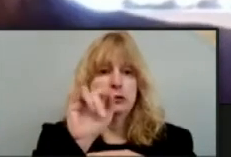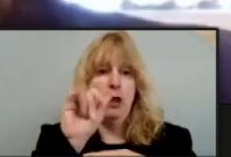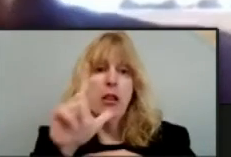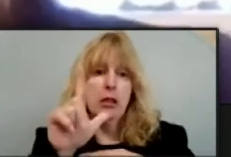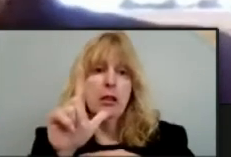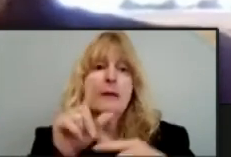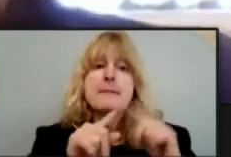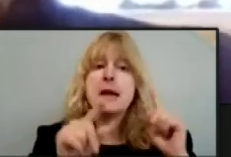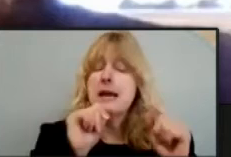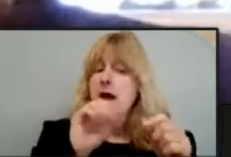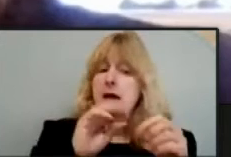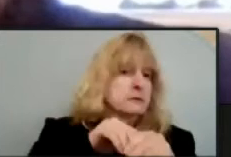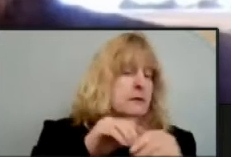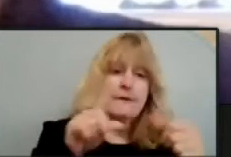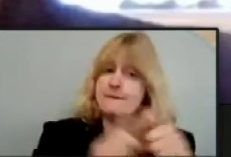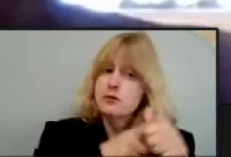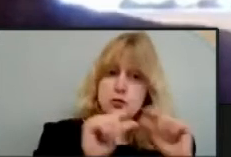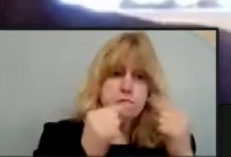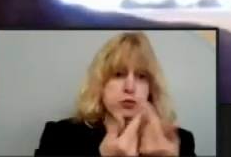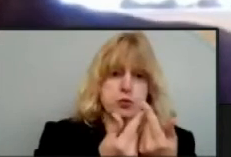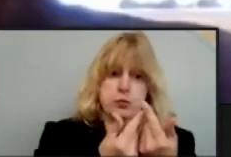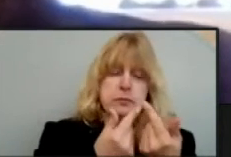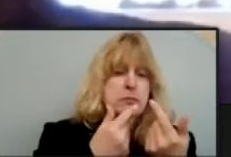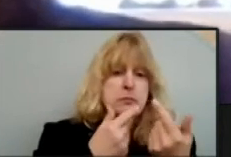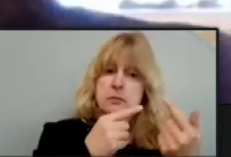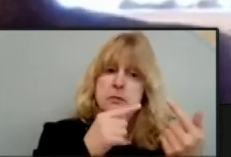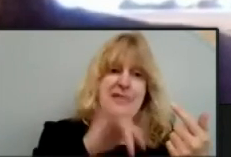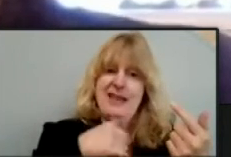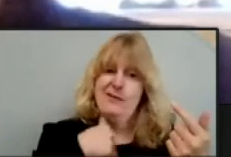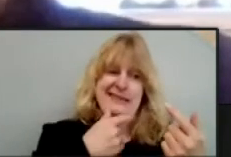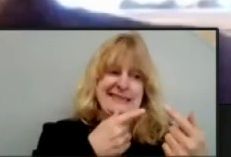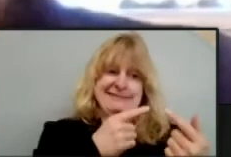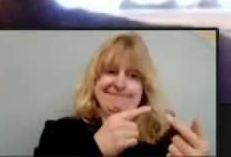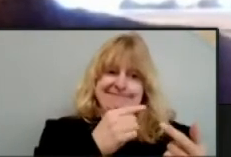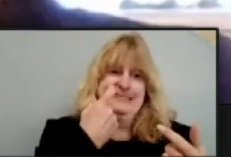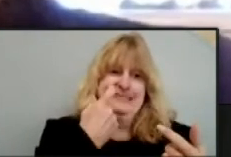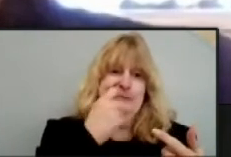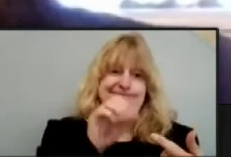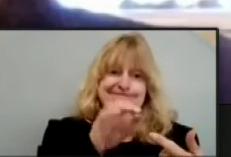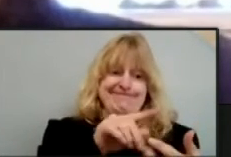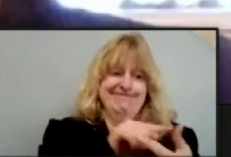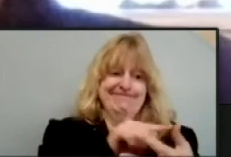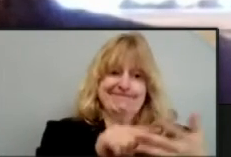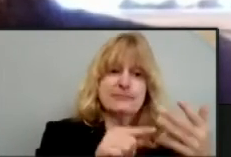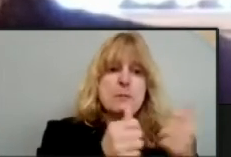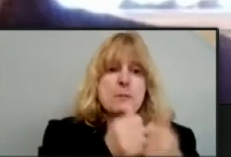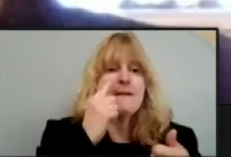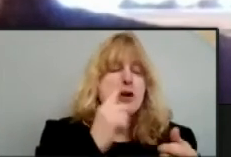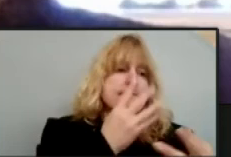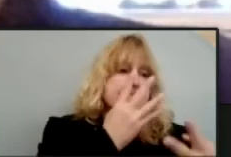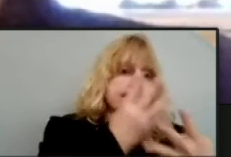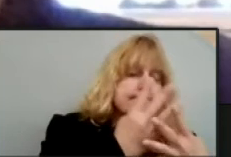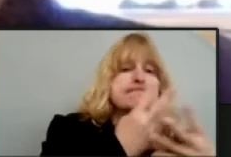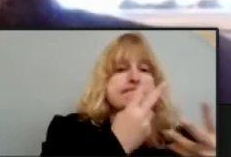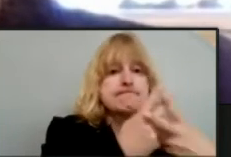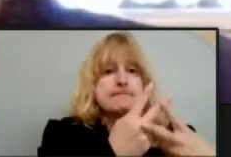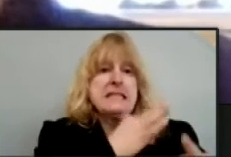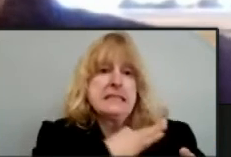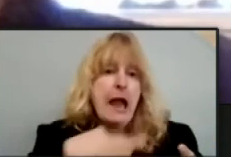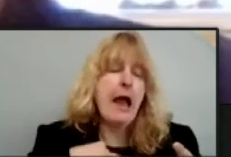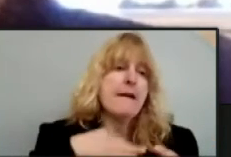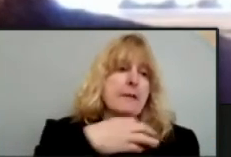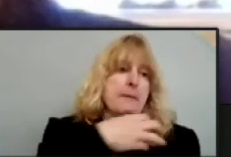to right now. The people that I listed before, mostly correctional facility staff, police,